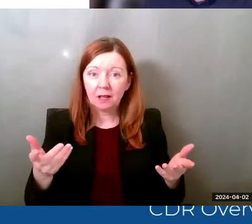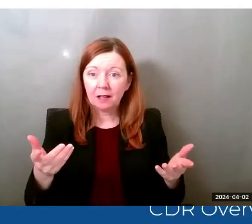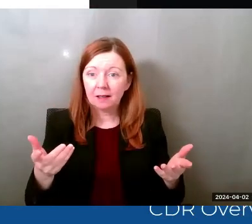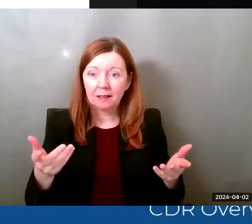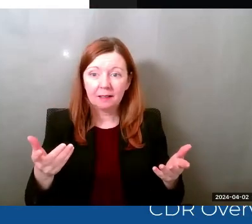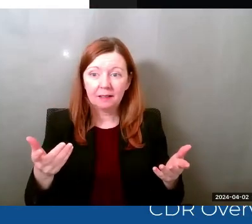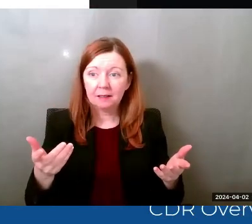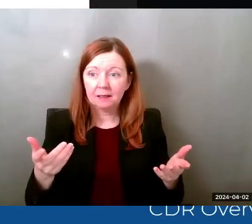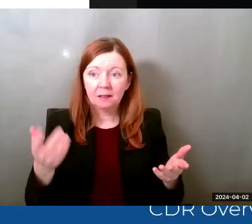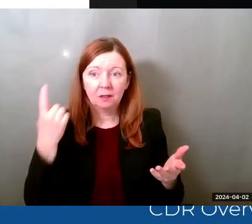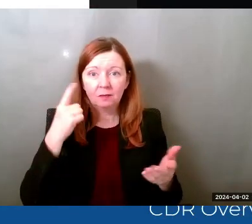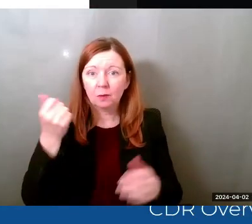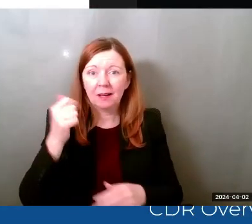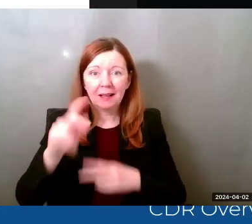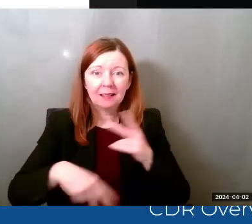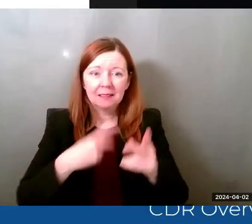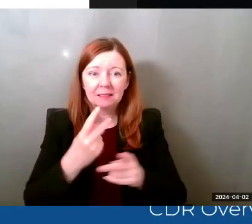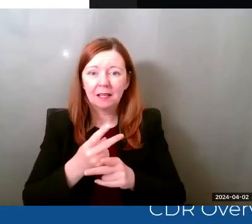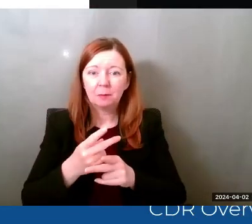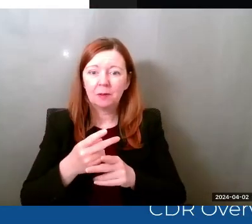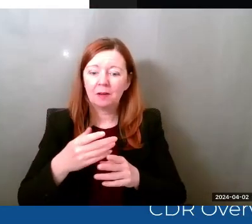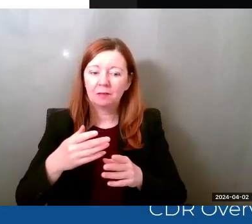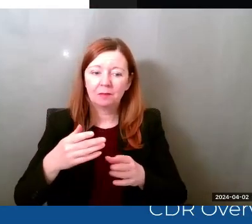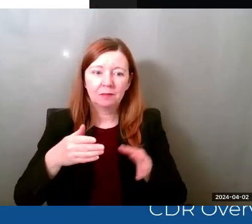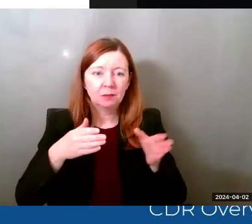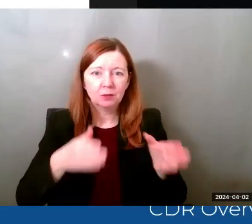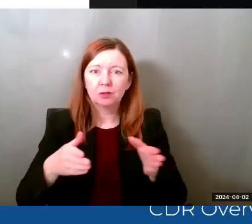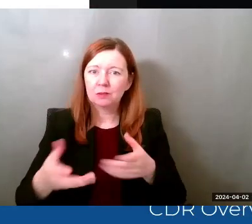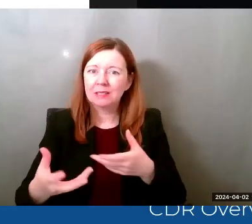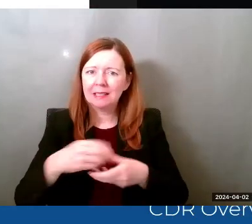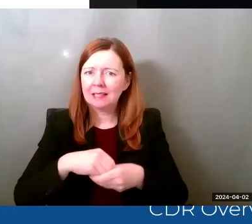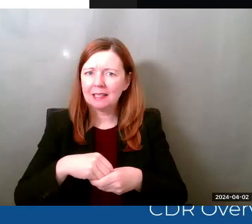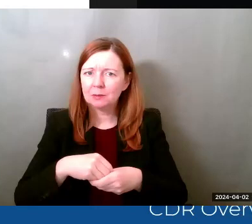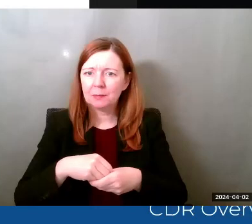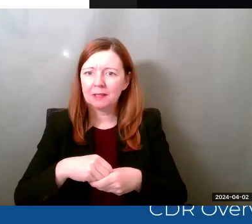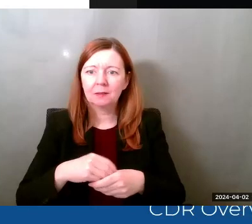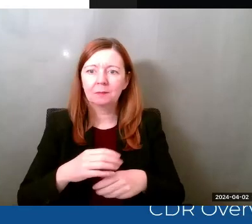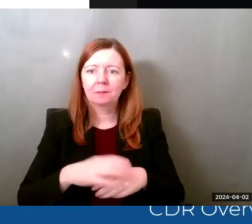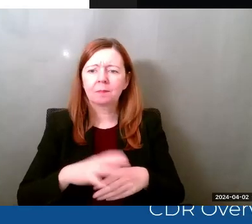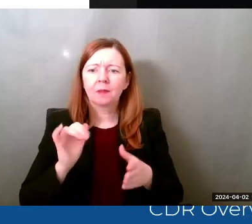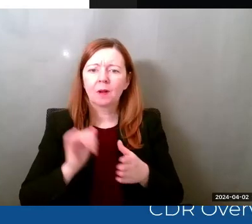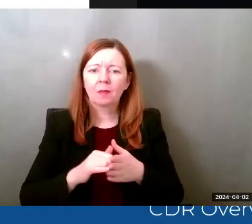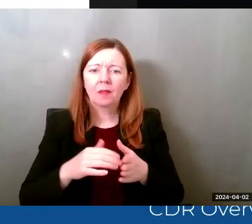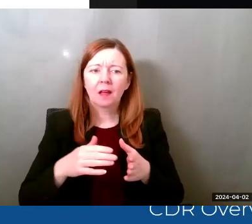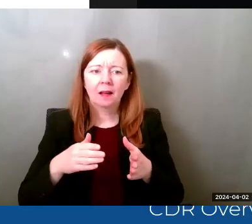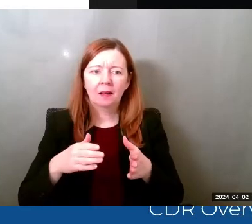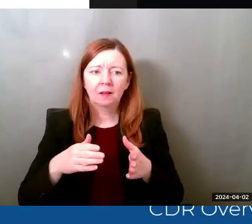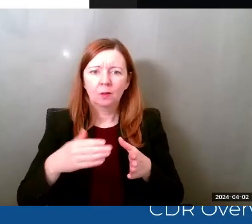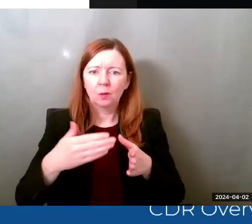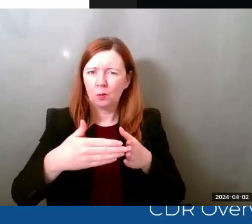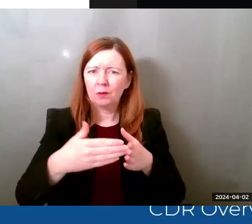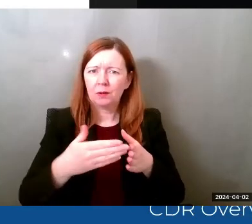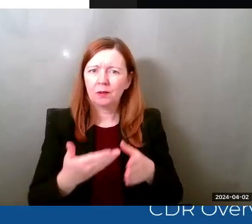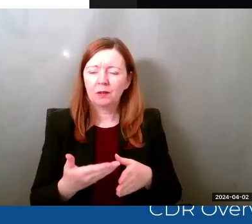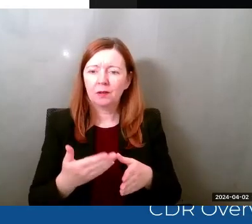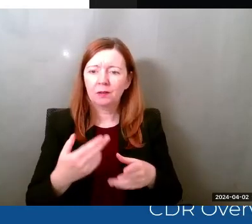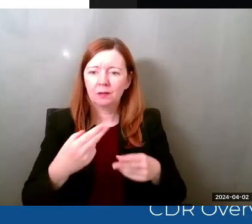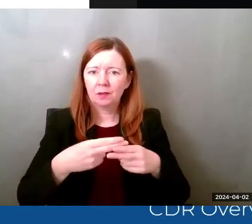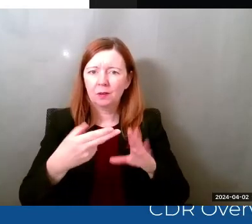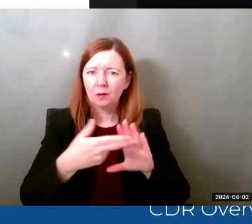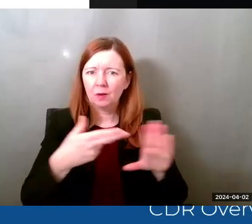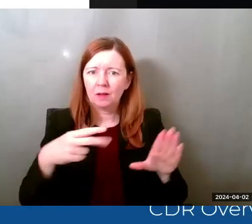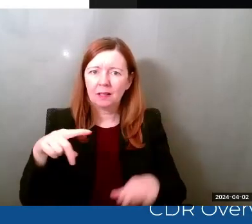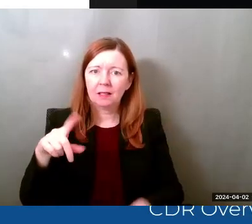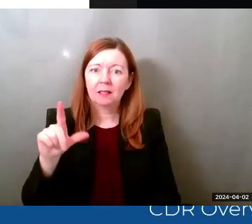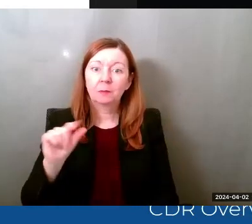way for any type of proactive street engagement. On that corridor where I think they are calling it